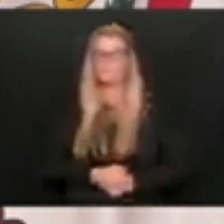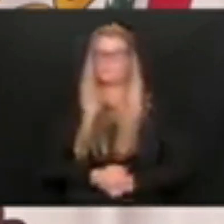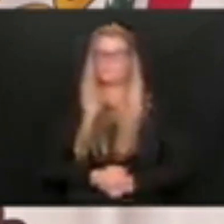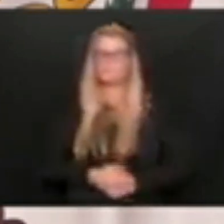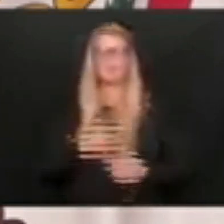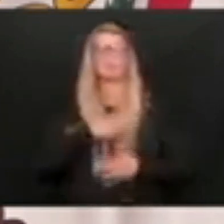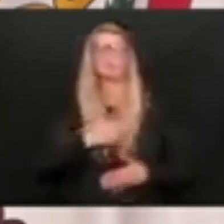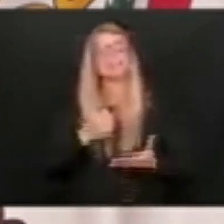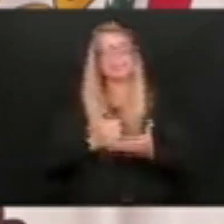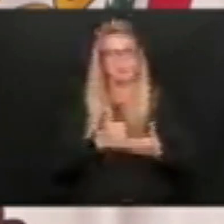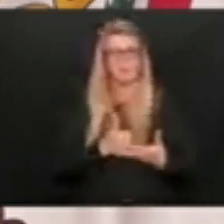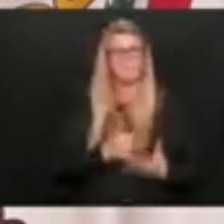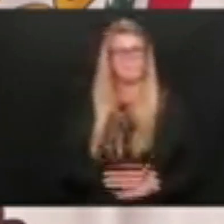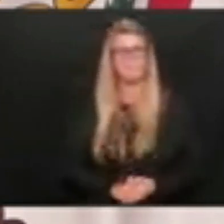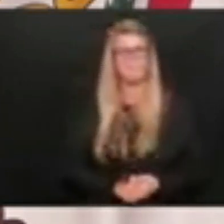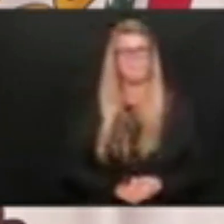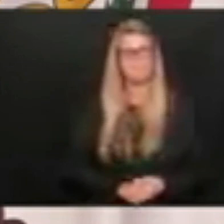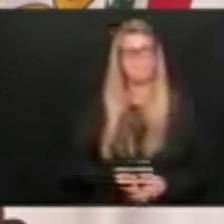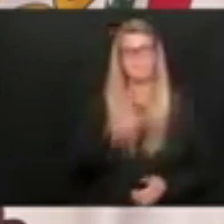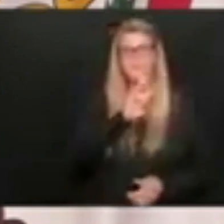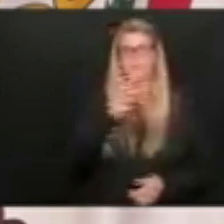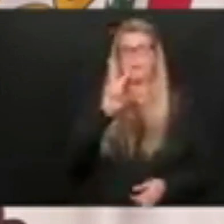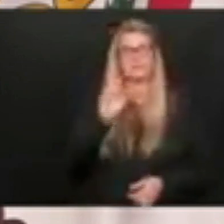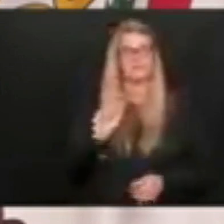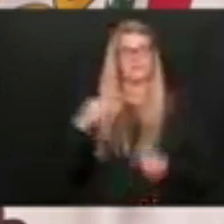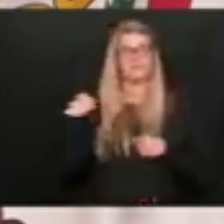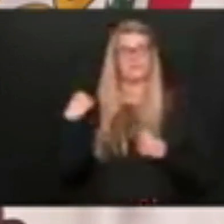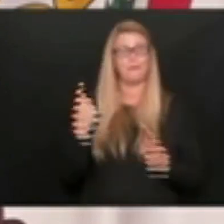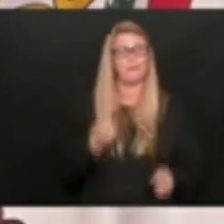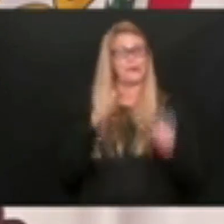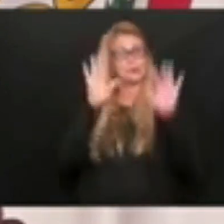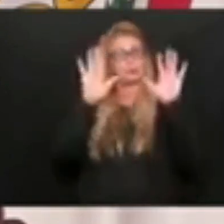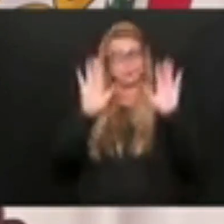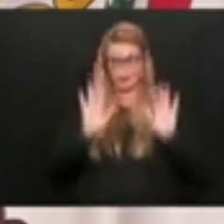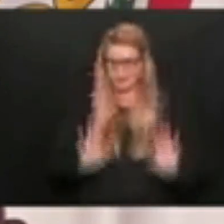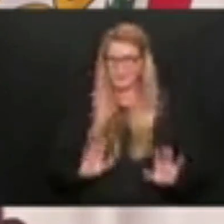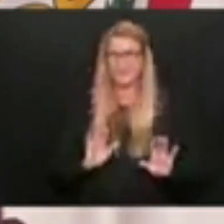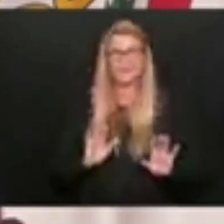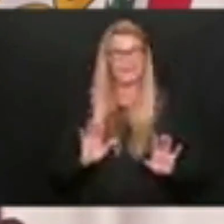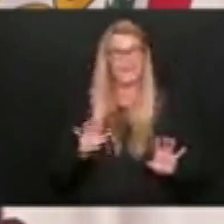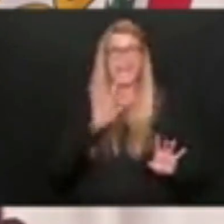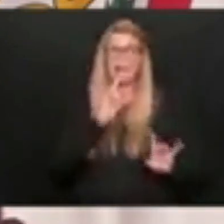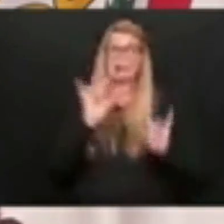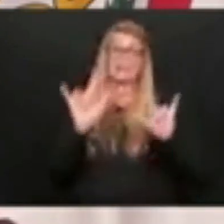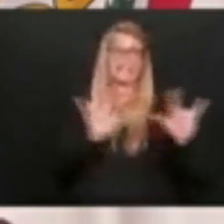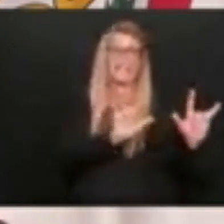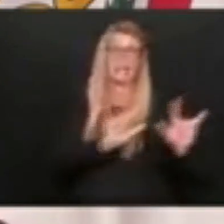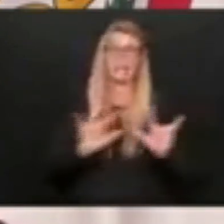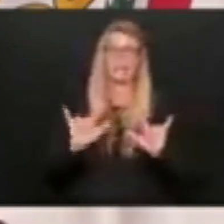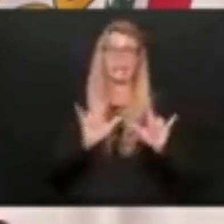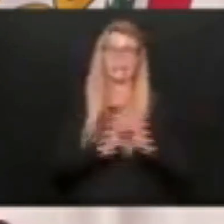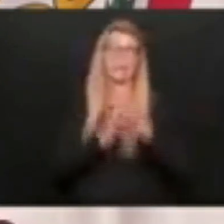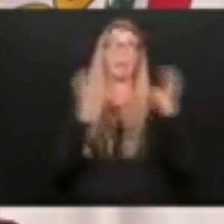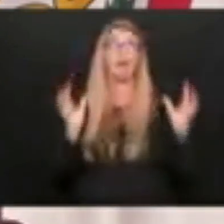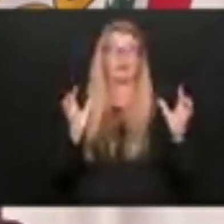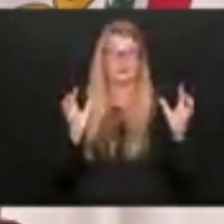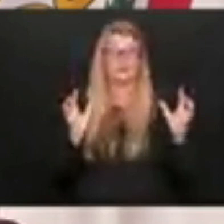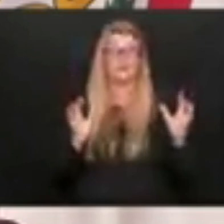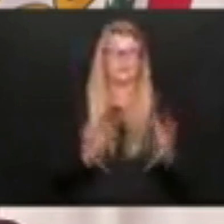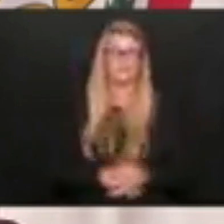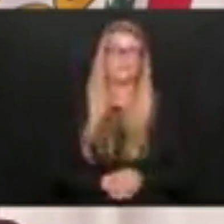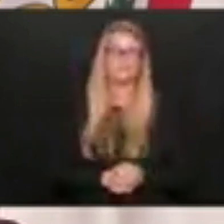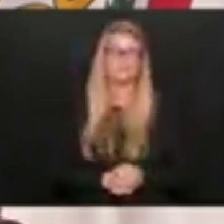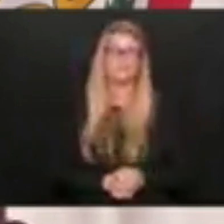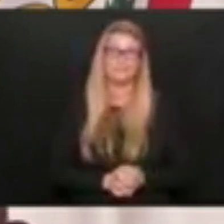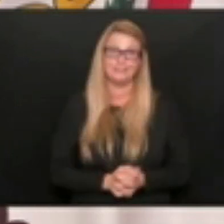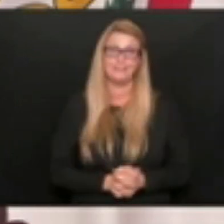please help me. West Virginia, you've been so good, and I love you so much. I love you too much, to tell you the honest truth, if that's